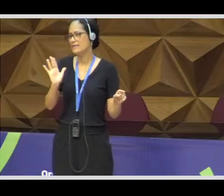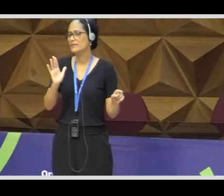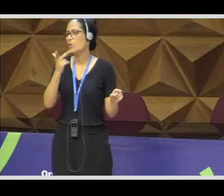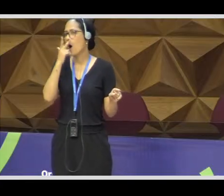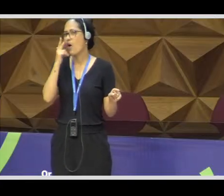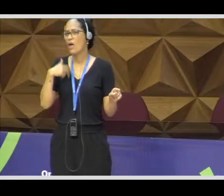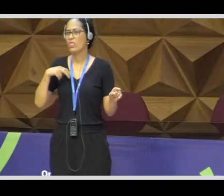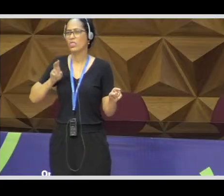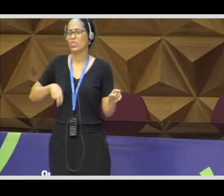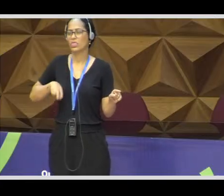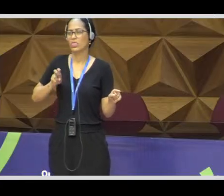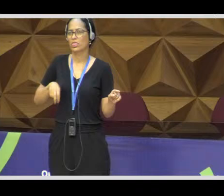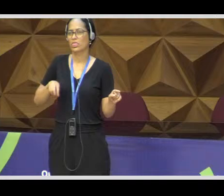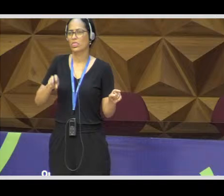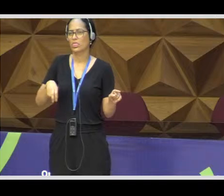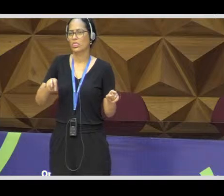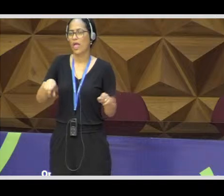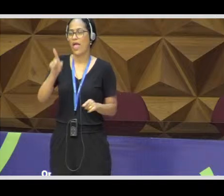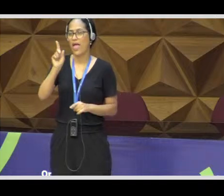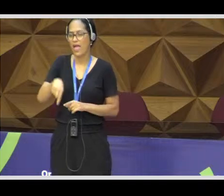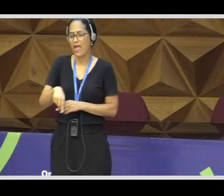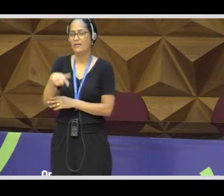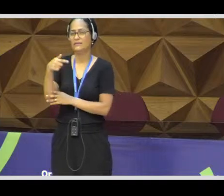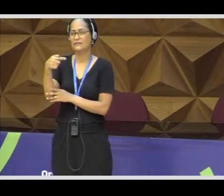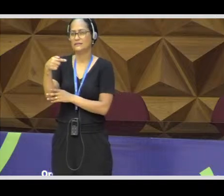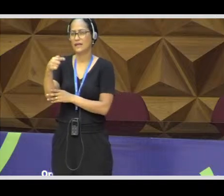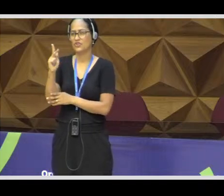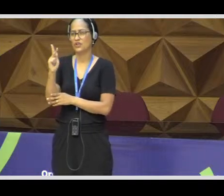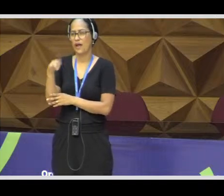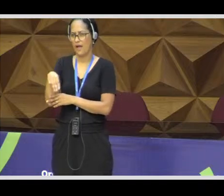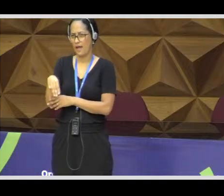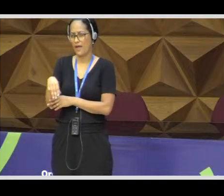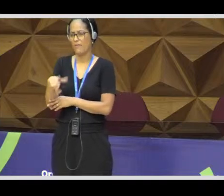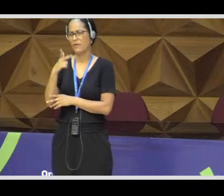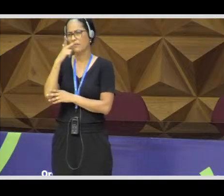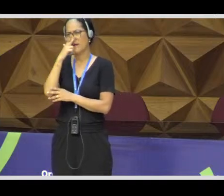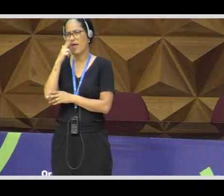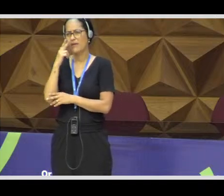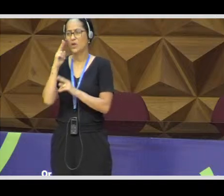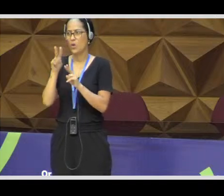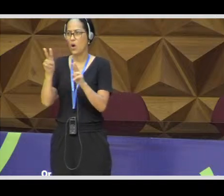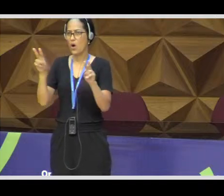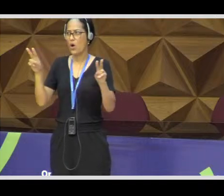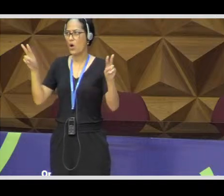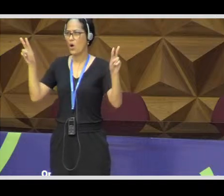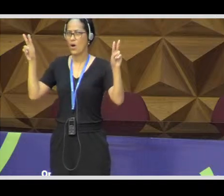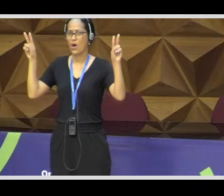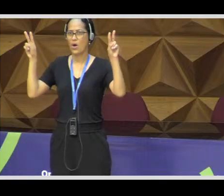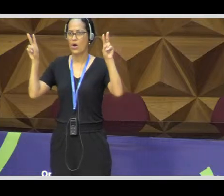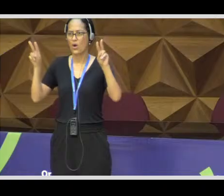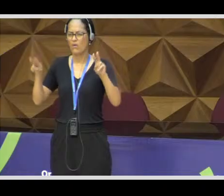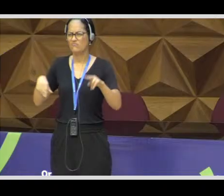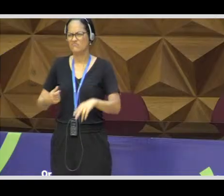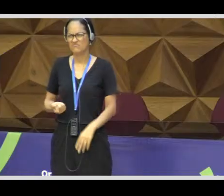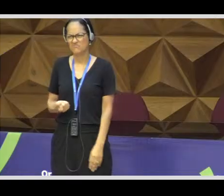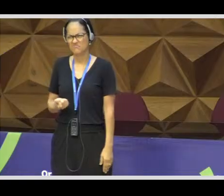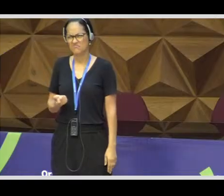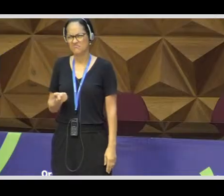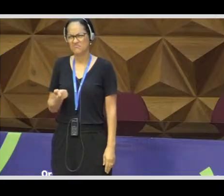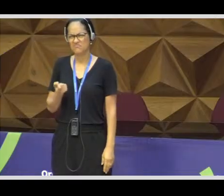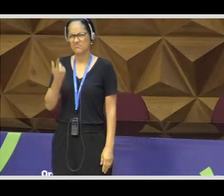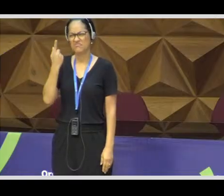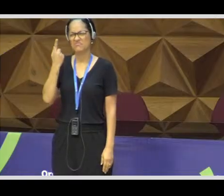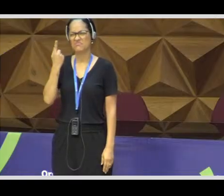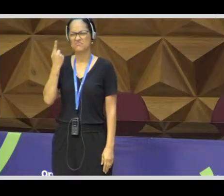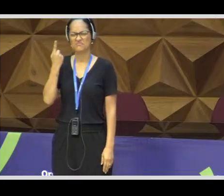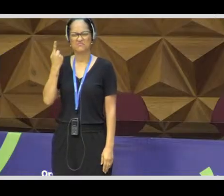In some ways, for me, when I was experiencing this, this felt somehow weirder than going faster. When the